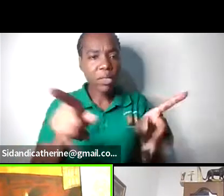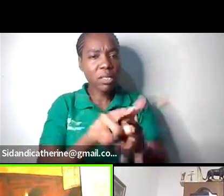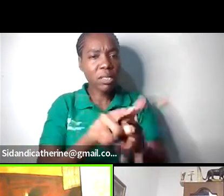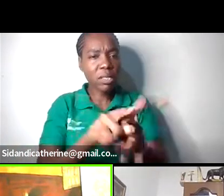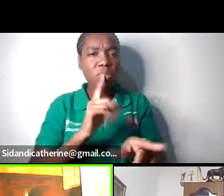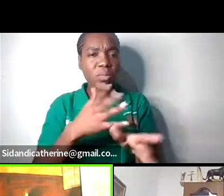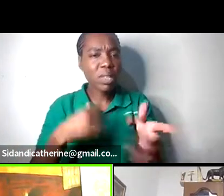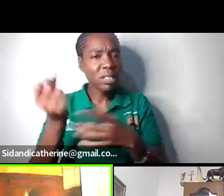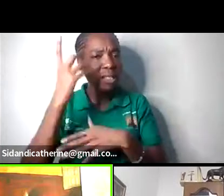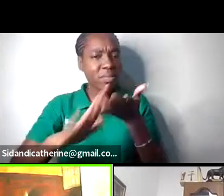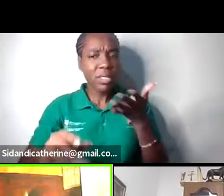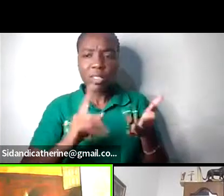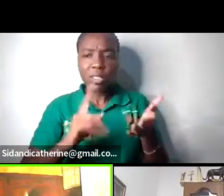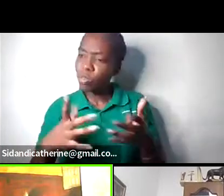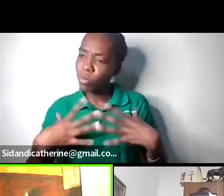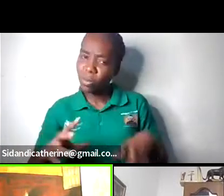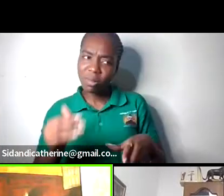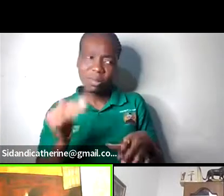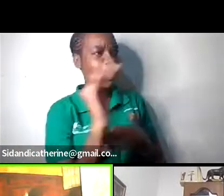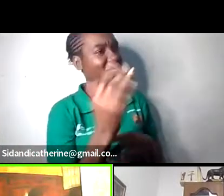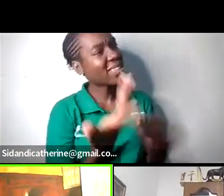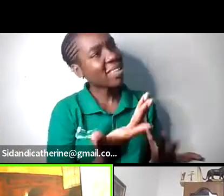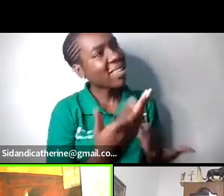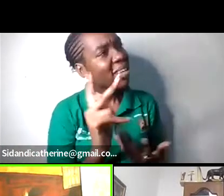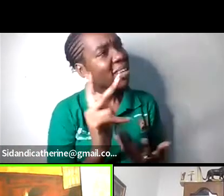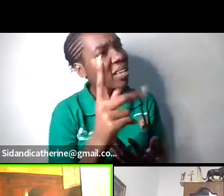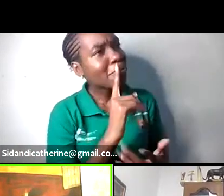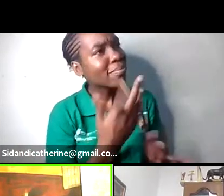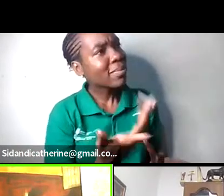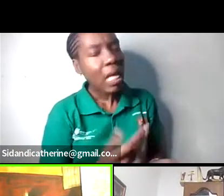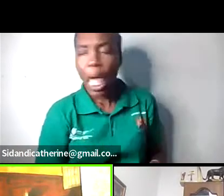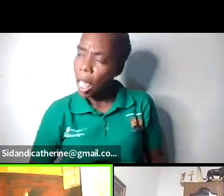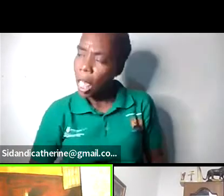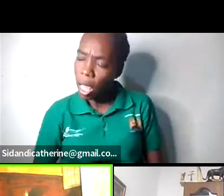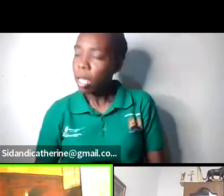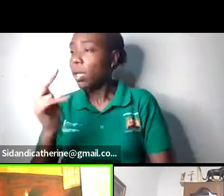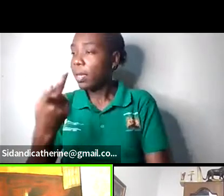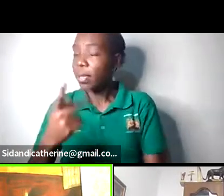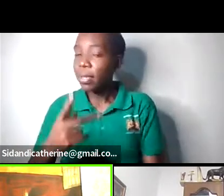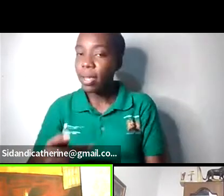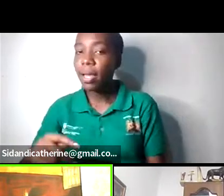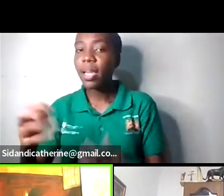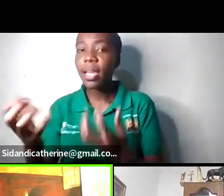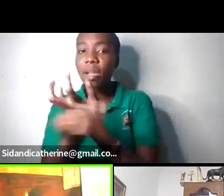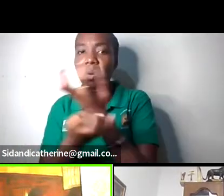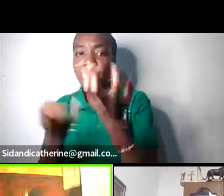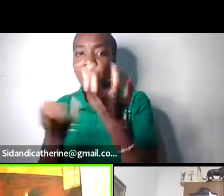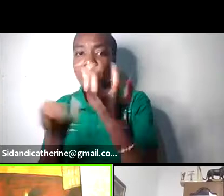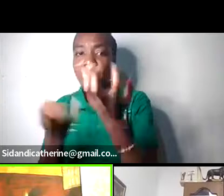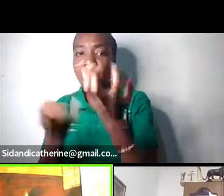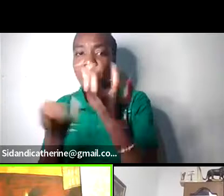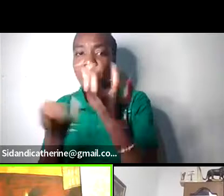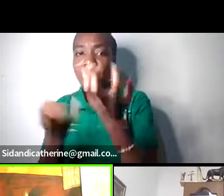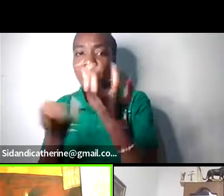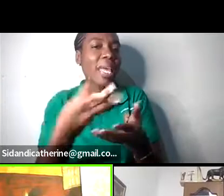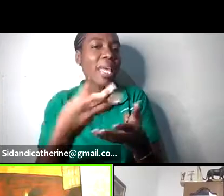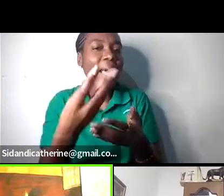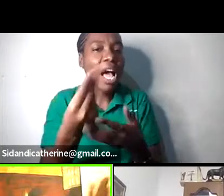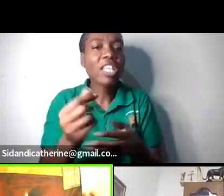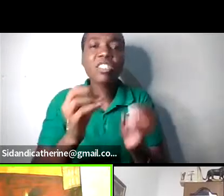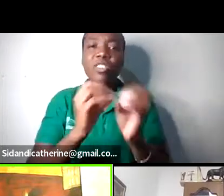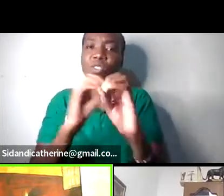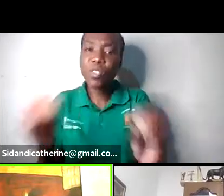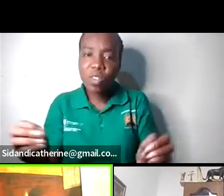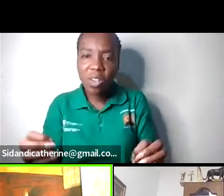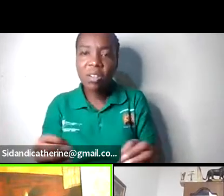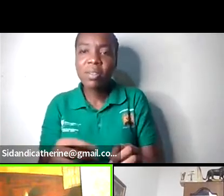said that Kenya is a cashless economy. They don't even pay things by cash. They just, money just